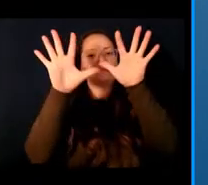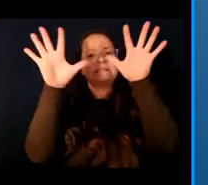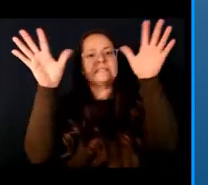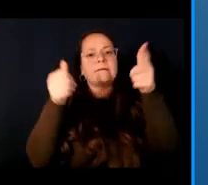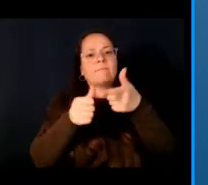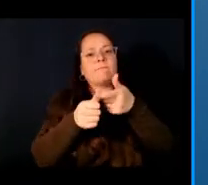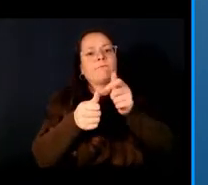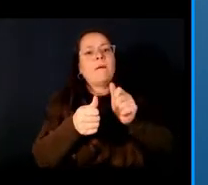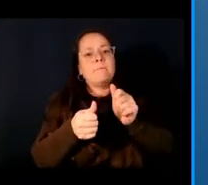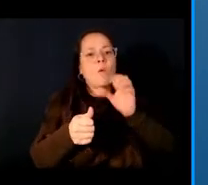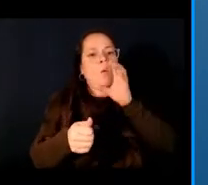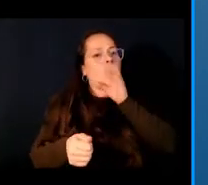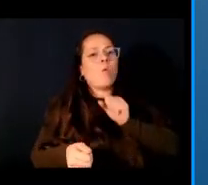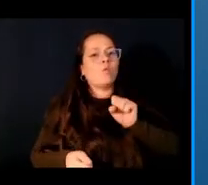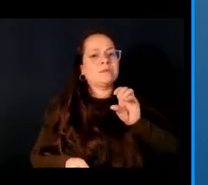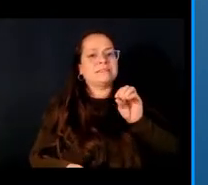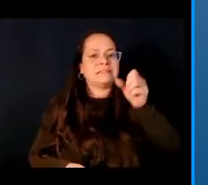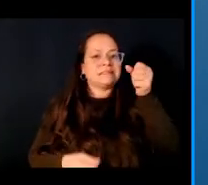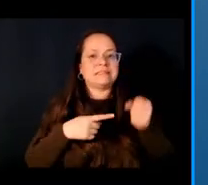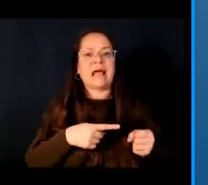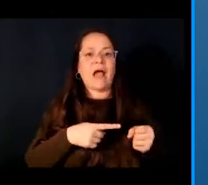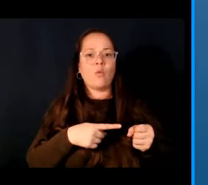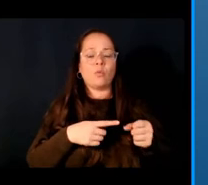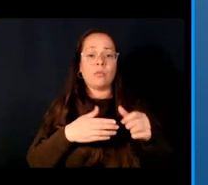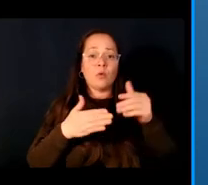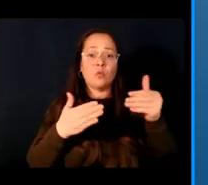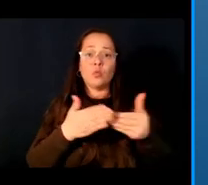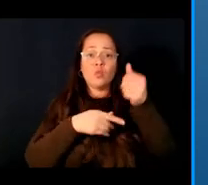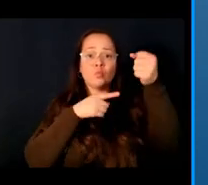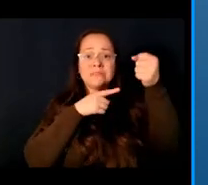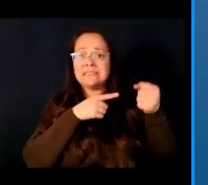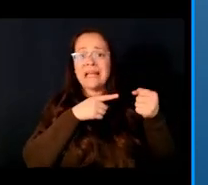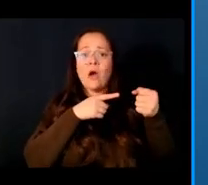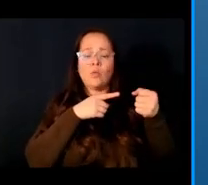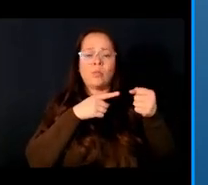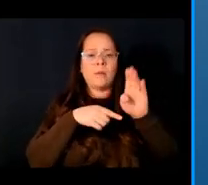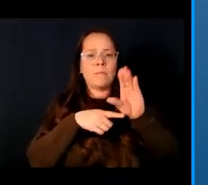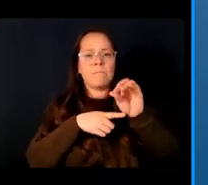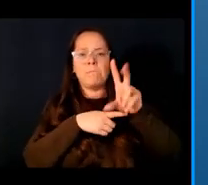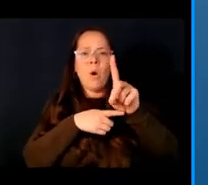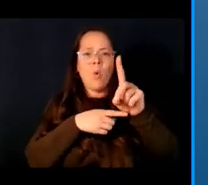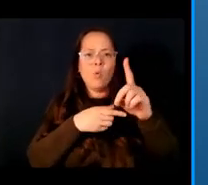of the Old South a new South that is bold that is inclusive that is diverse